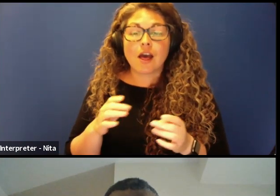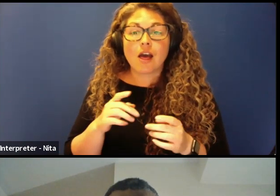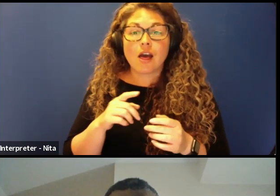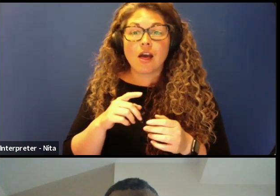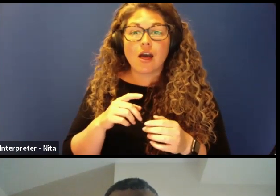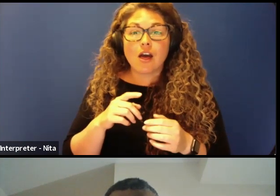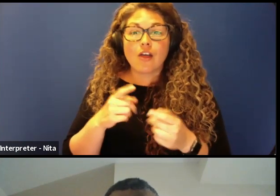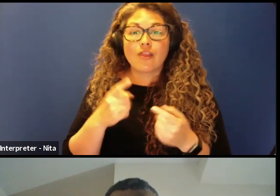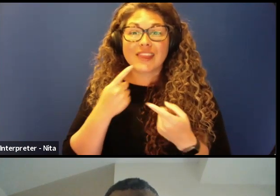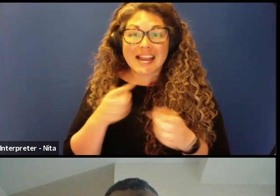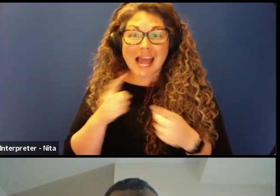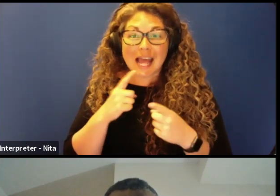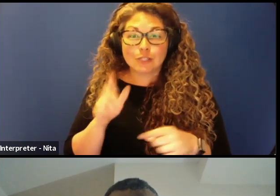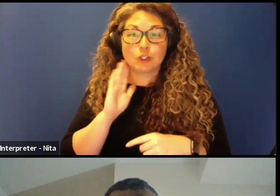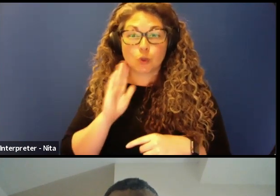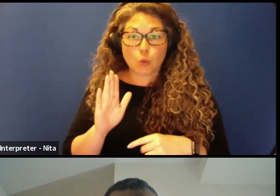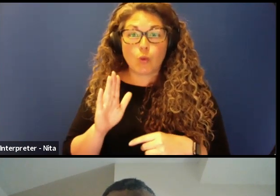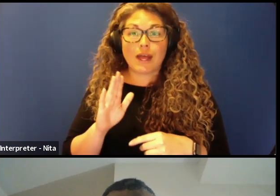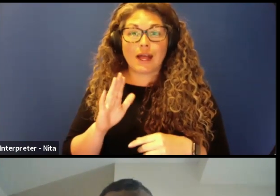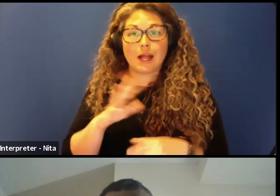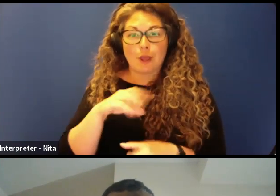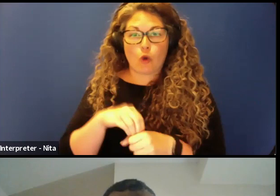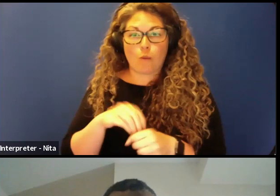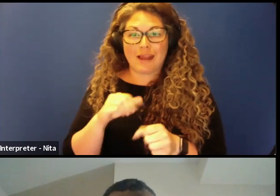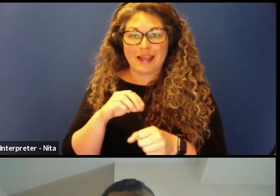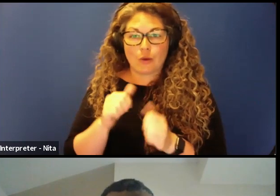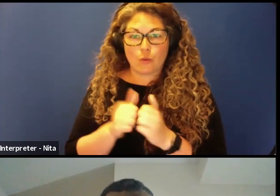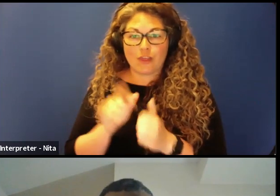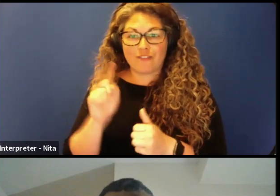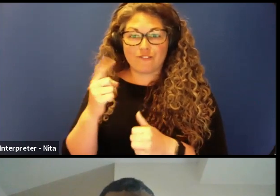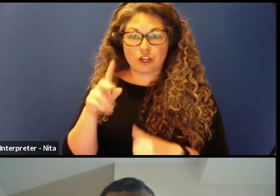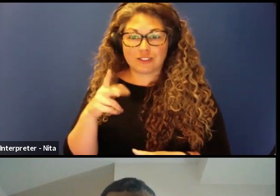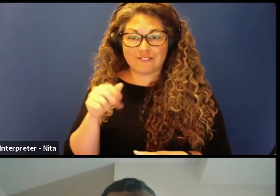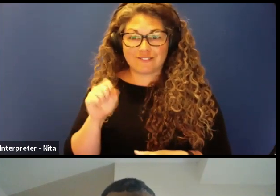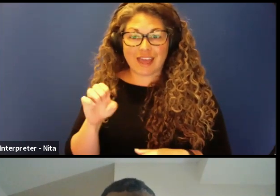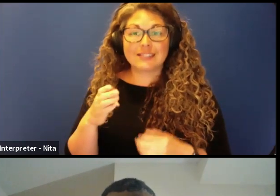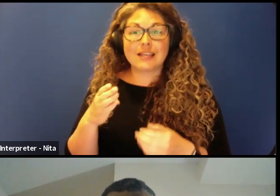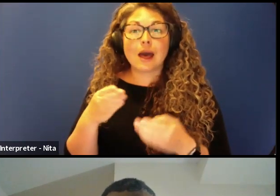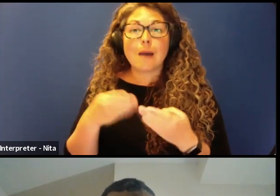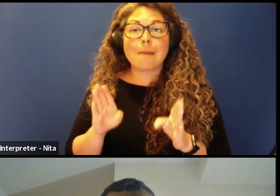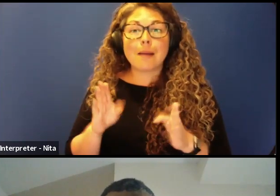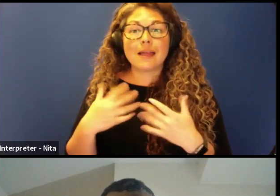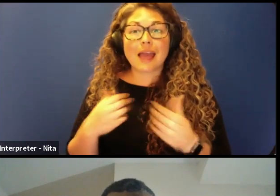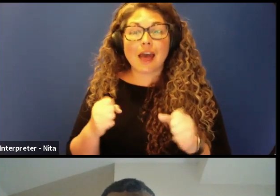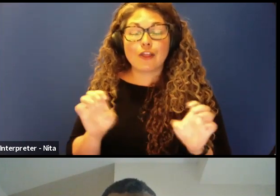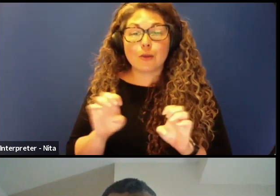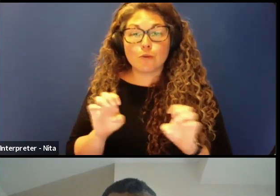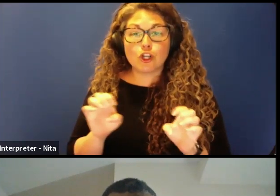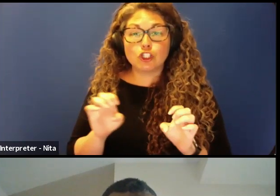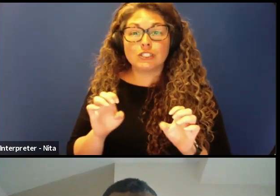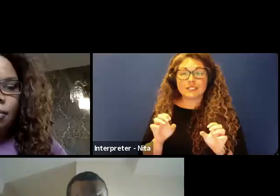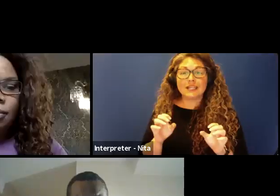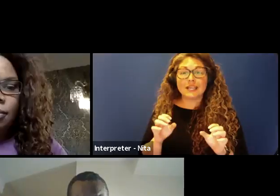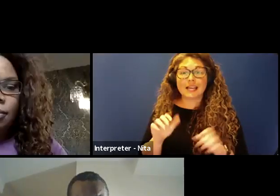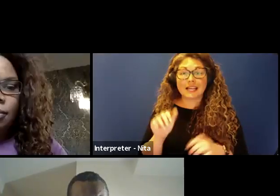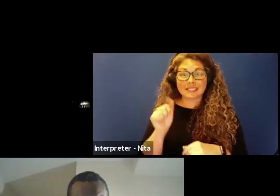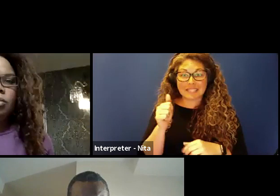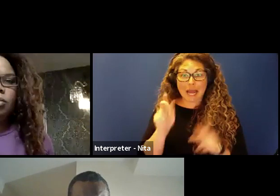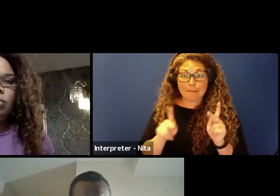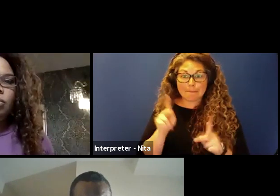announcements will detail the components of the first phase. The public health emergency is still in effect and gatherings of more than 10 people are still